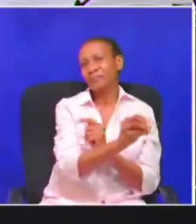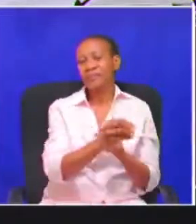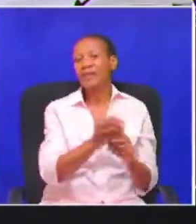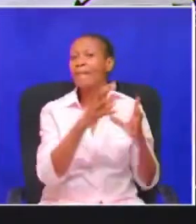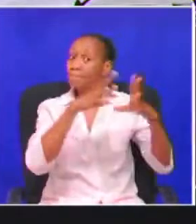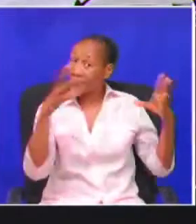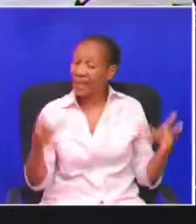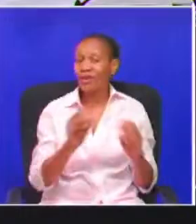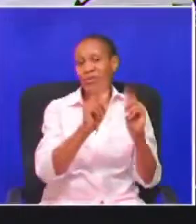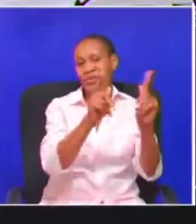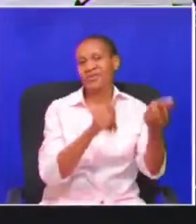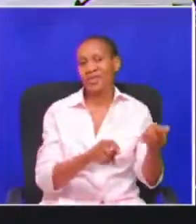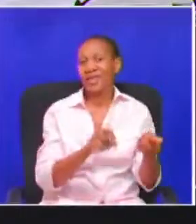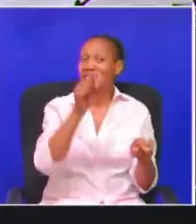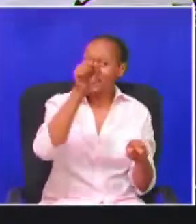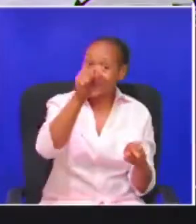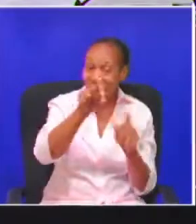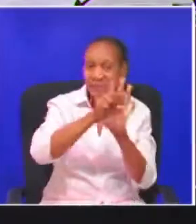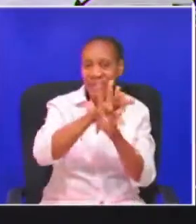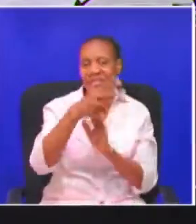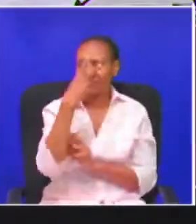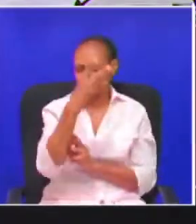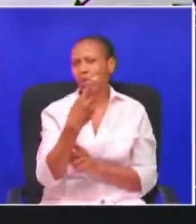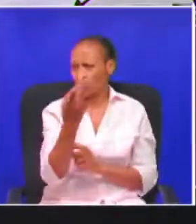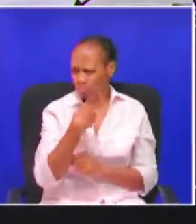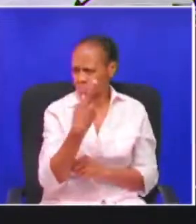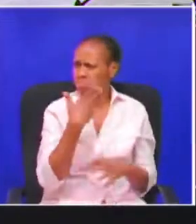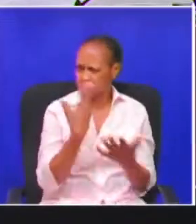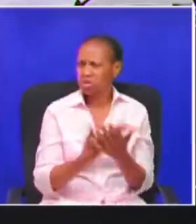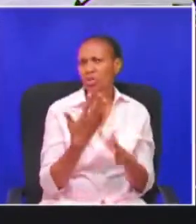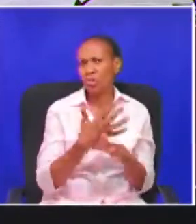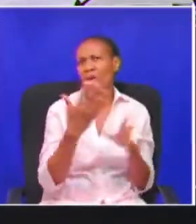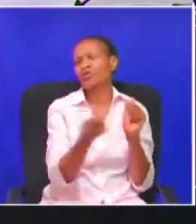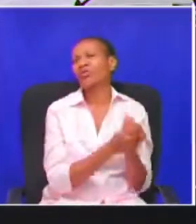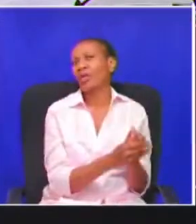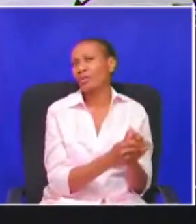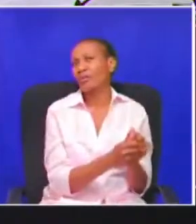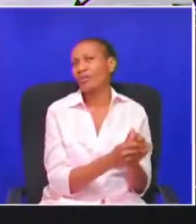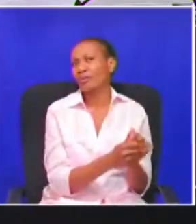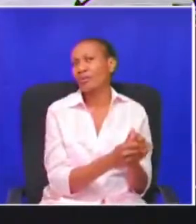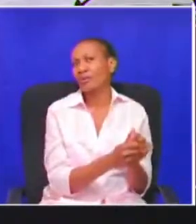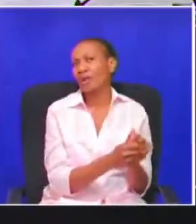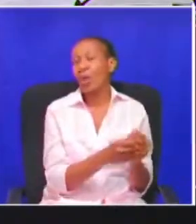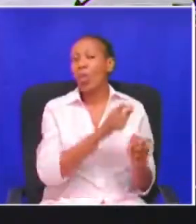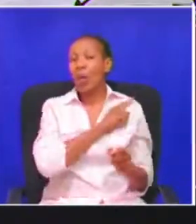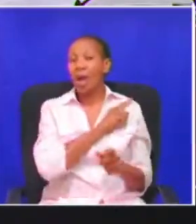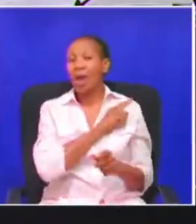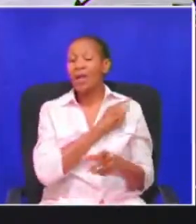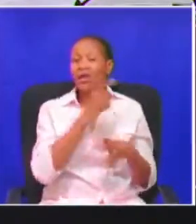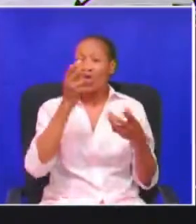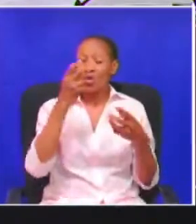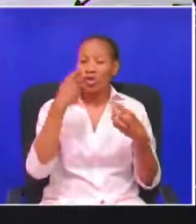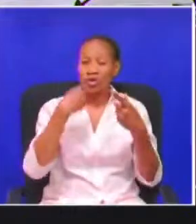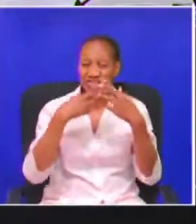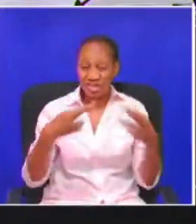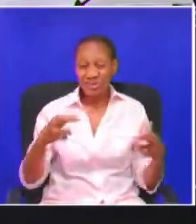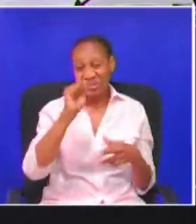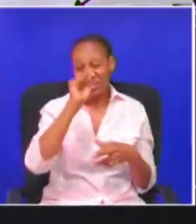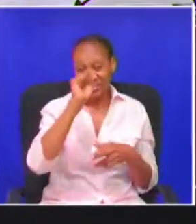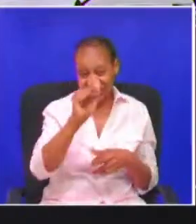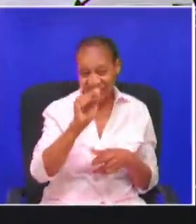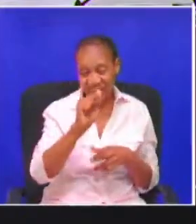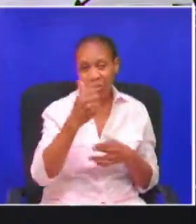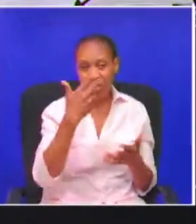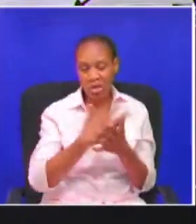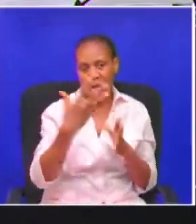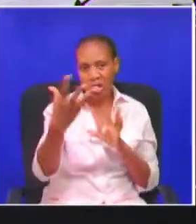also see exactly the same, because most of their trade has been directed towards exploiting that very